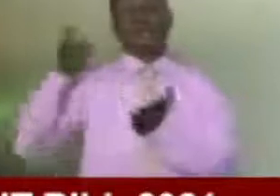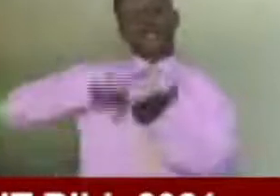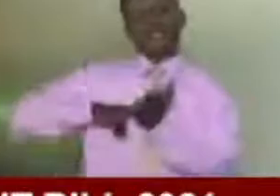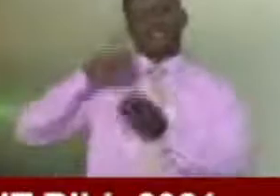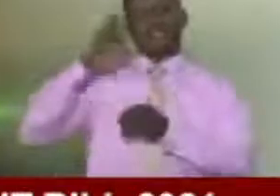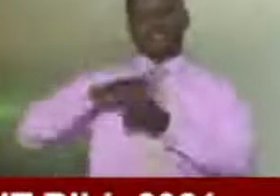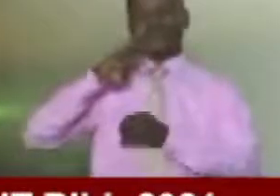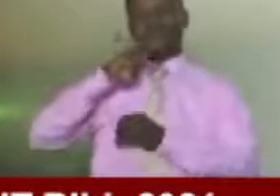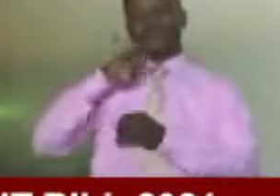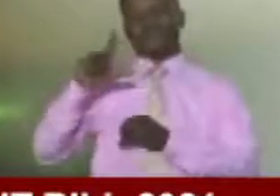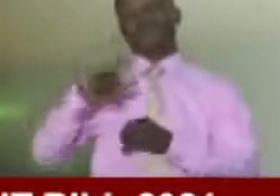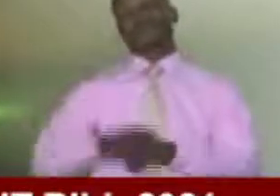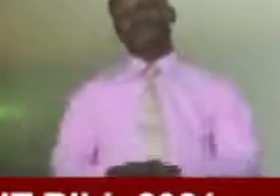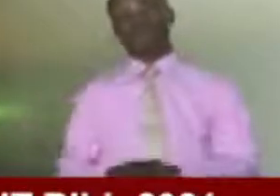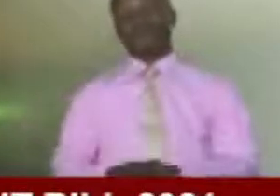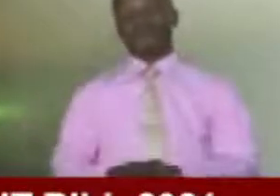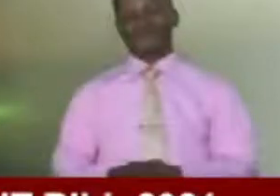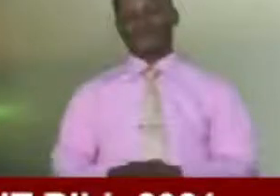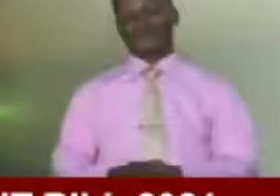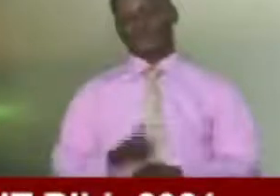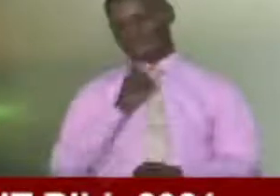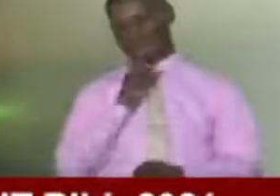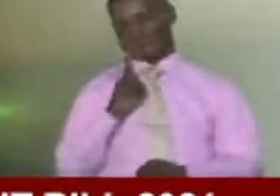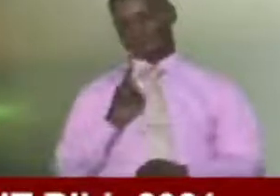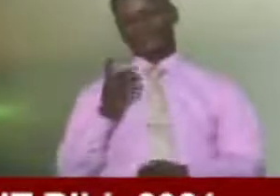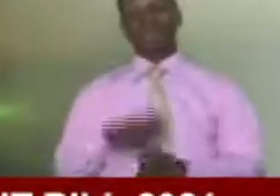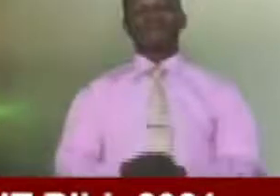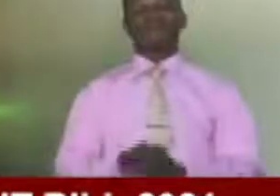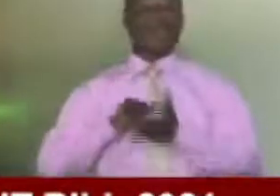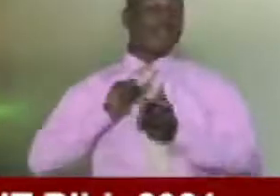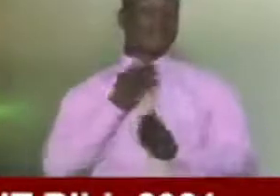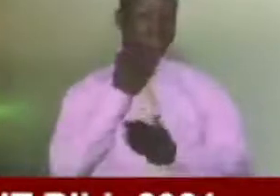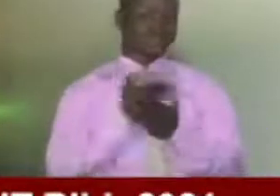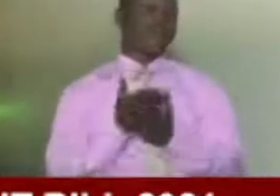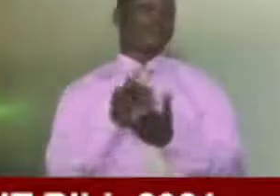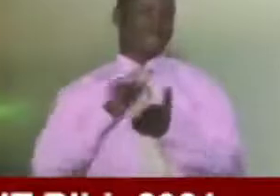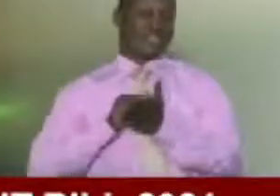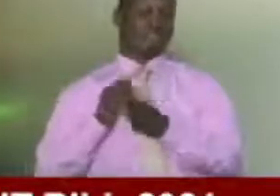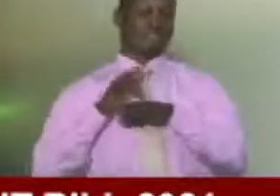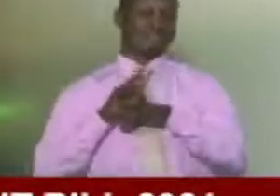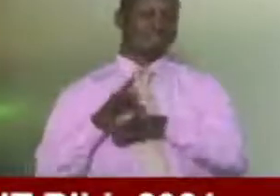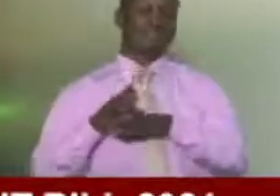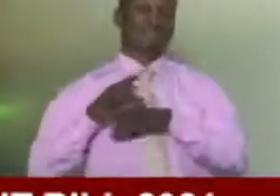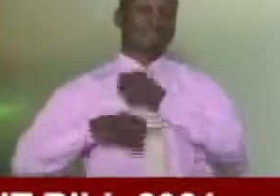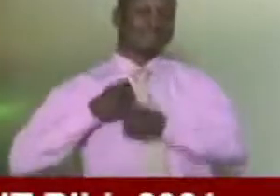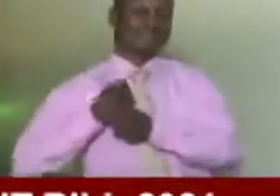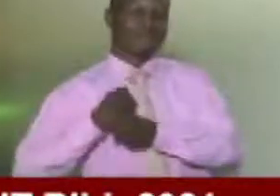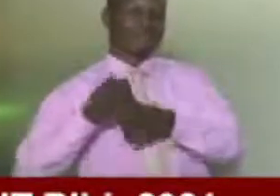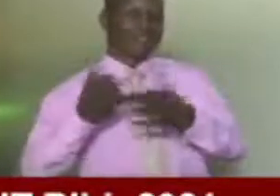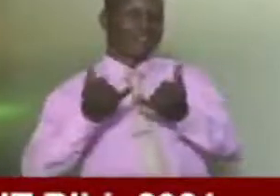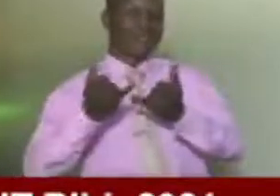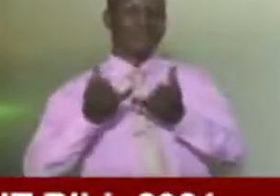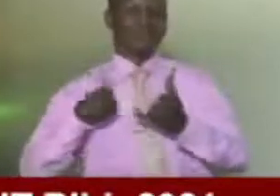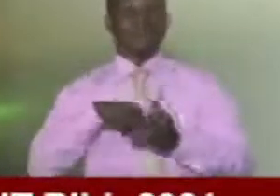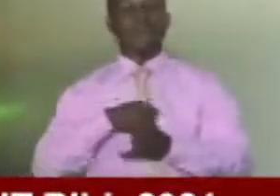Thank Cynthia, you and your friends and colleagues, you've called us into this room today. It's early in the year. Why are you not allowing us to go about